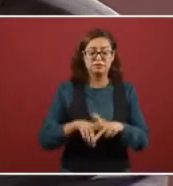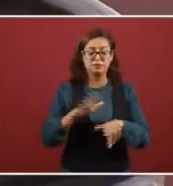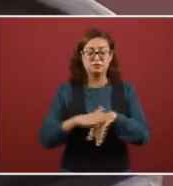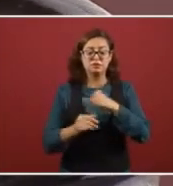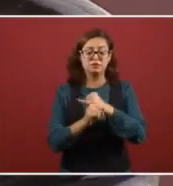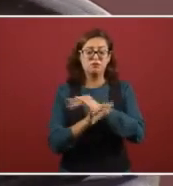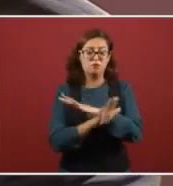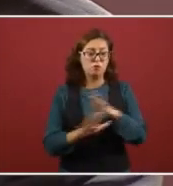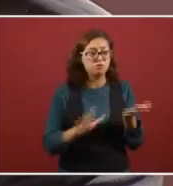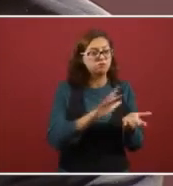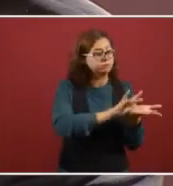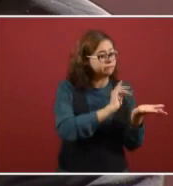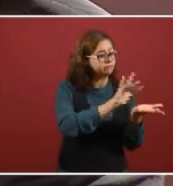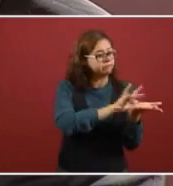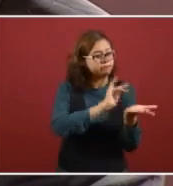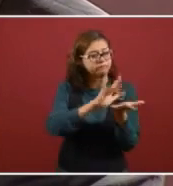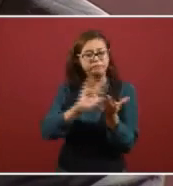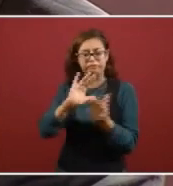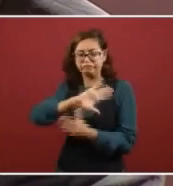related